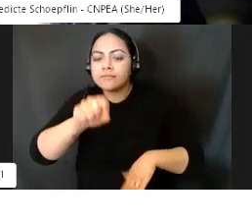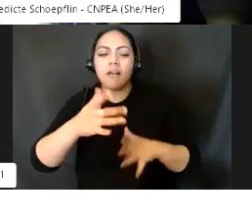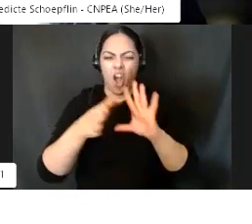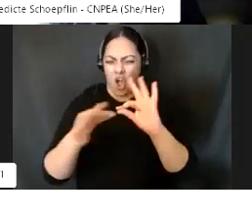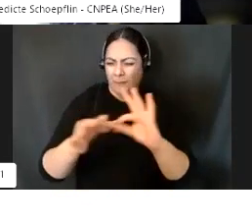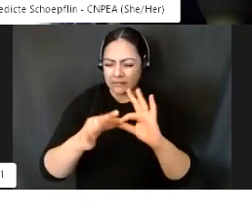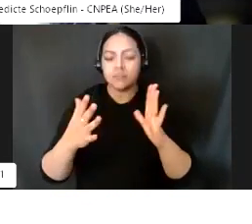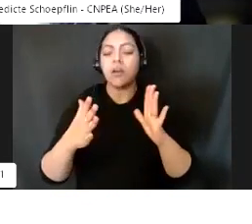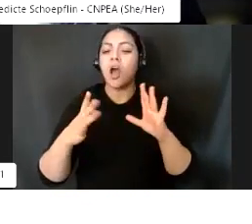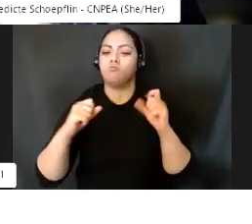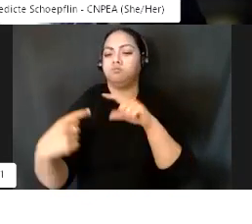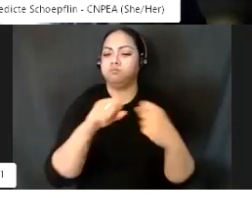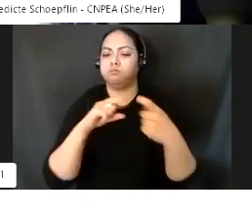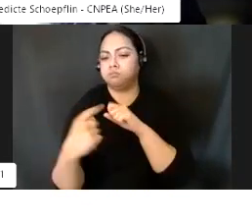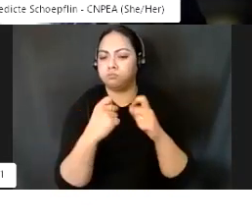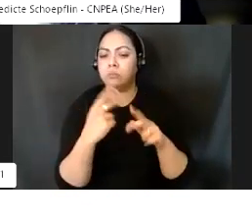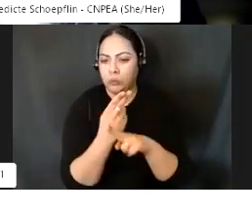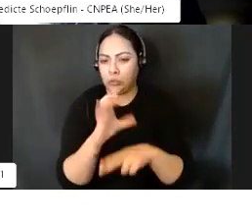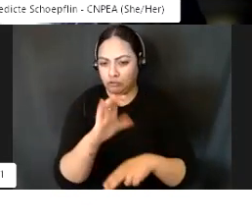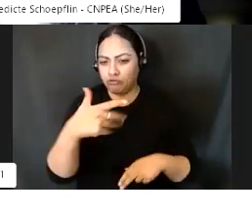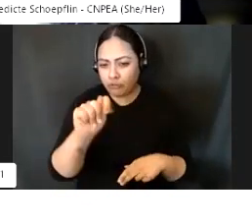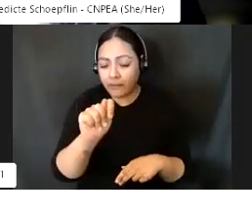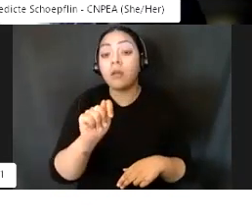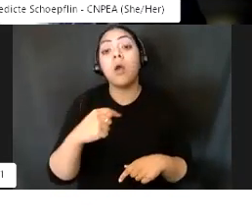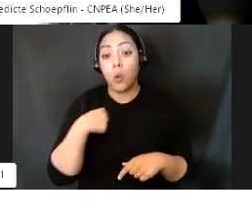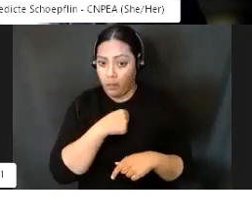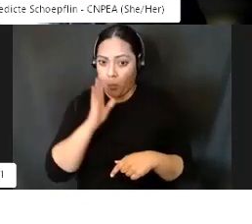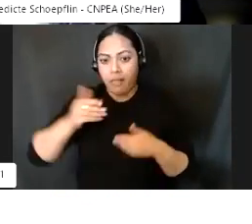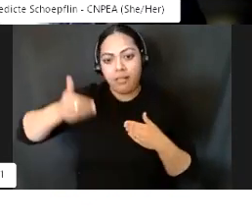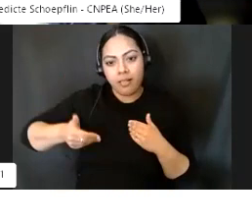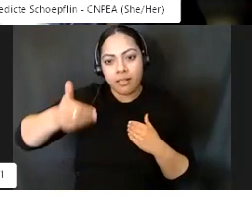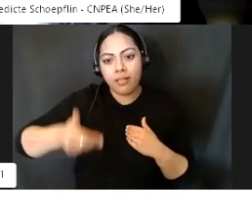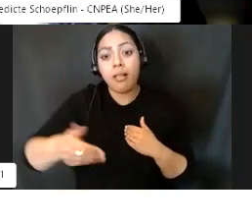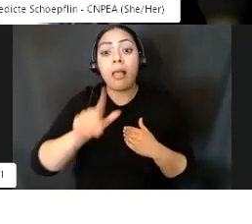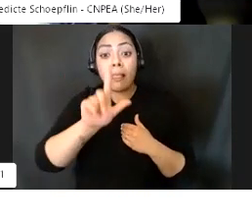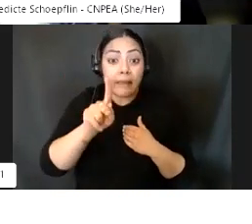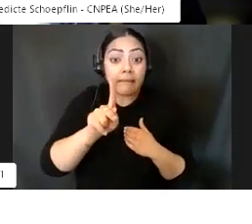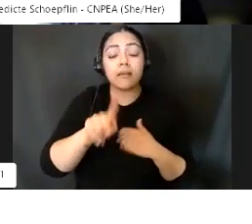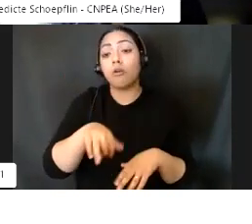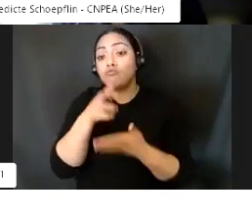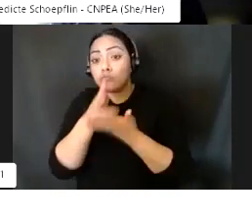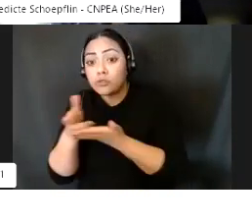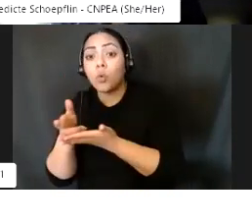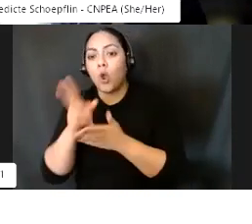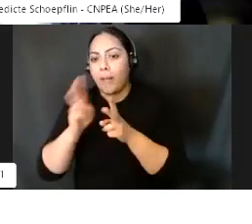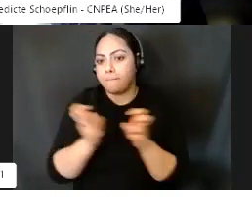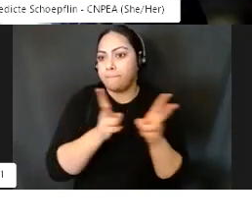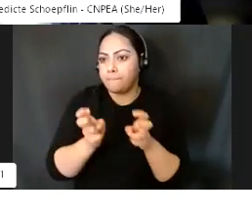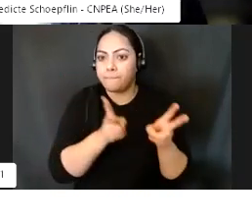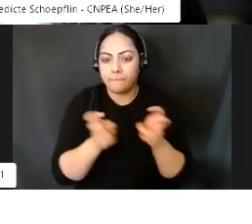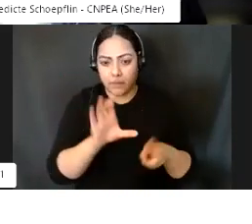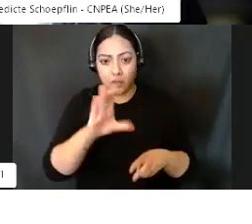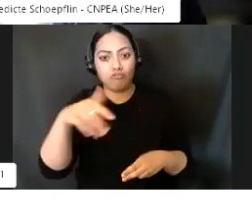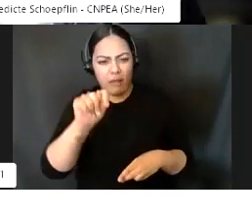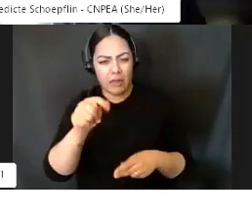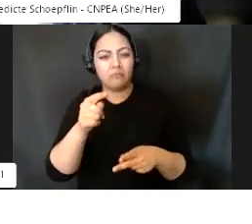also sharing some links and some resources in there, so keep an eye on it. And then if you have questions for our presenters that we